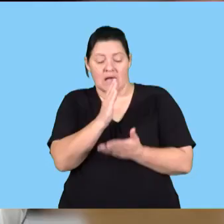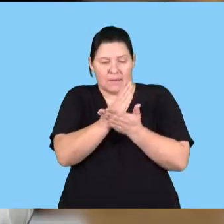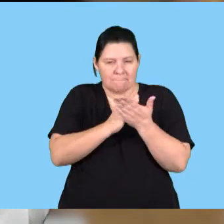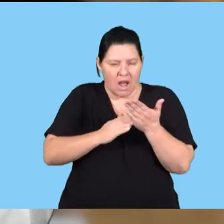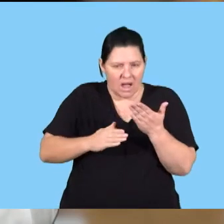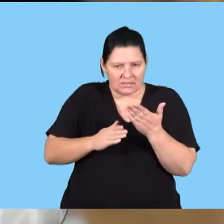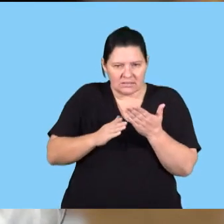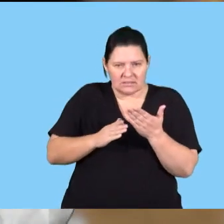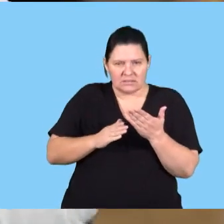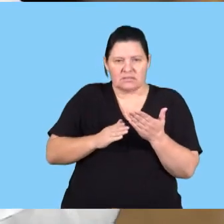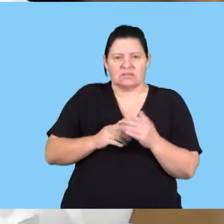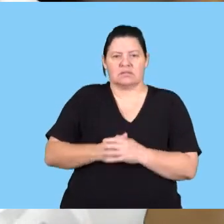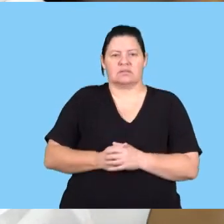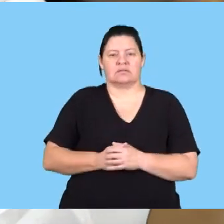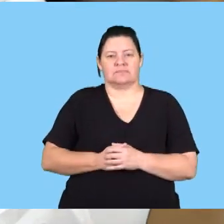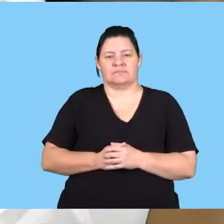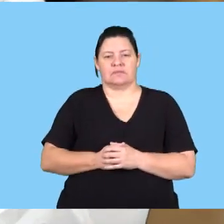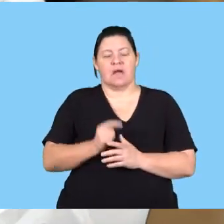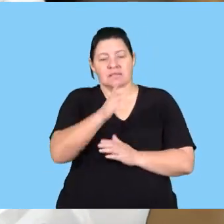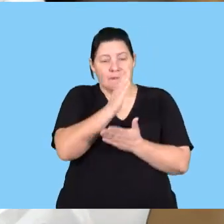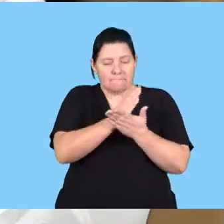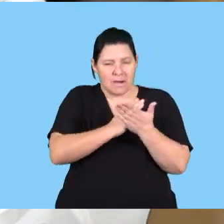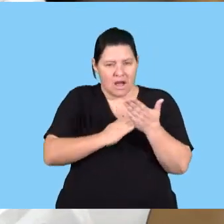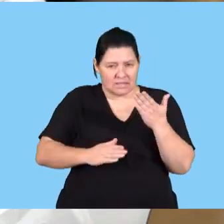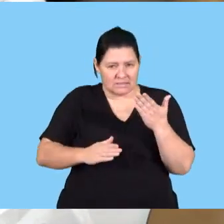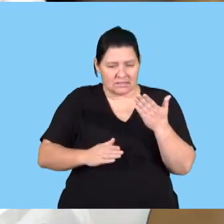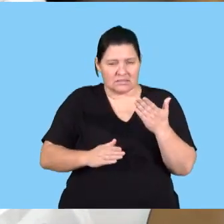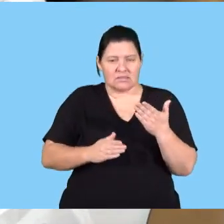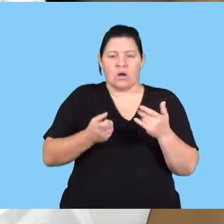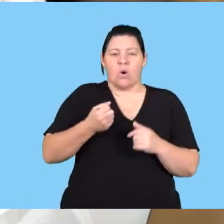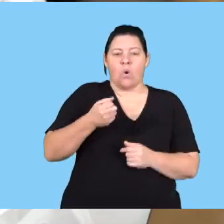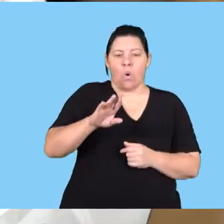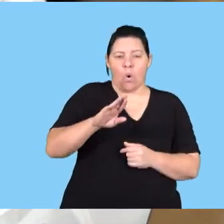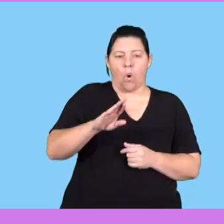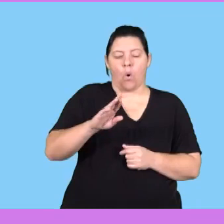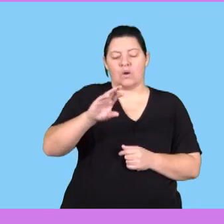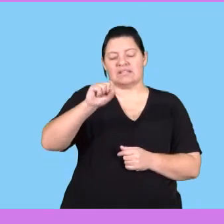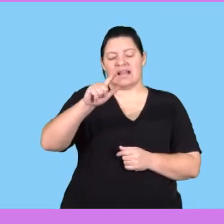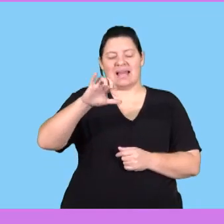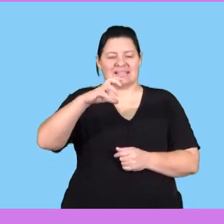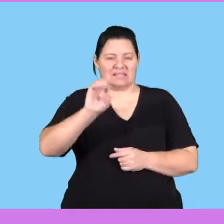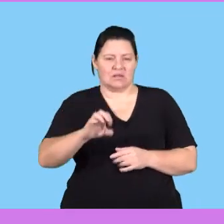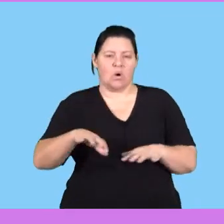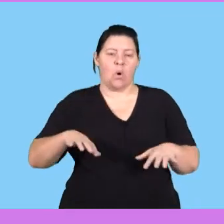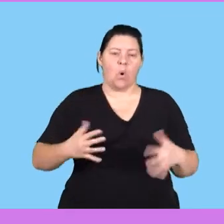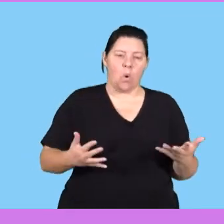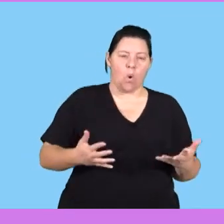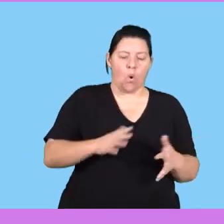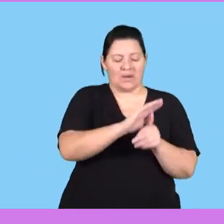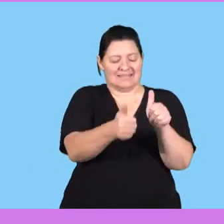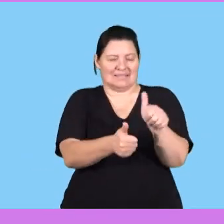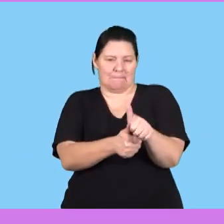is a part, a slice, and I'll write it down for you. It is a part, or we can say a slice, or